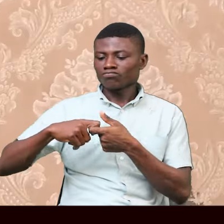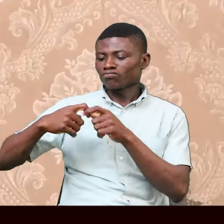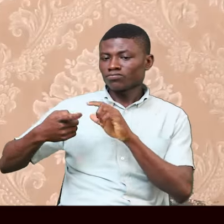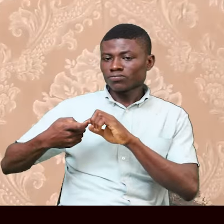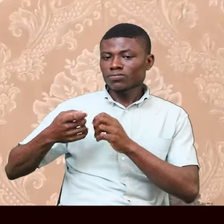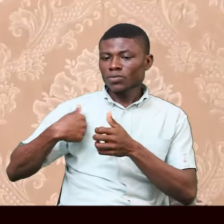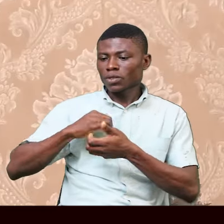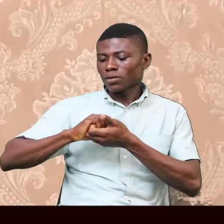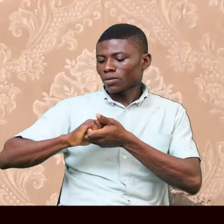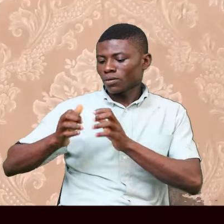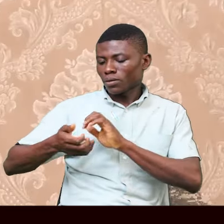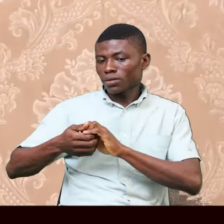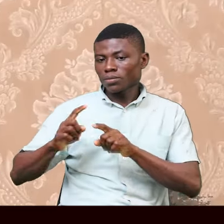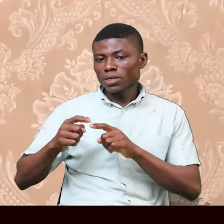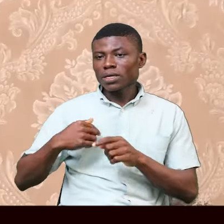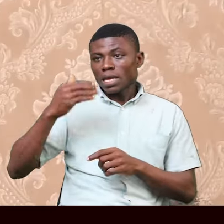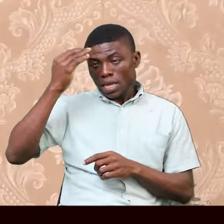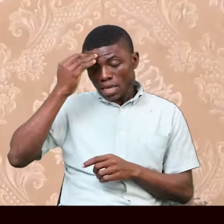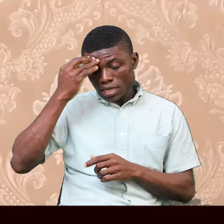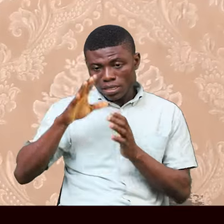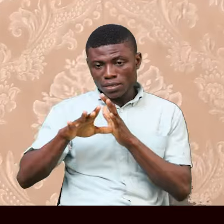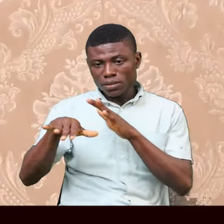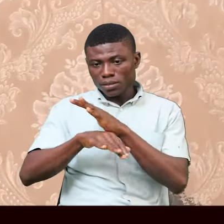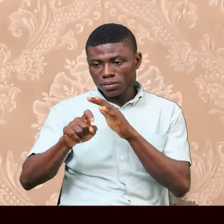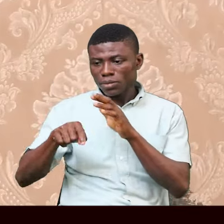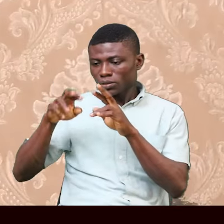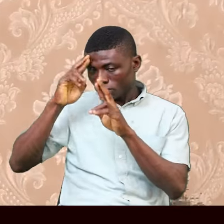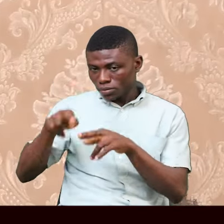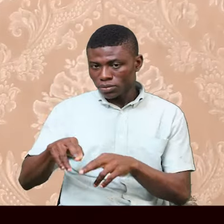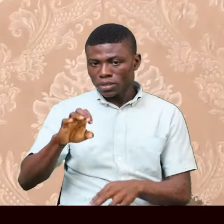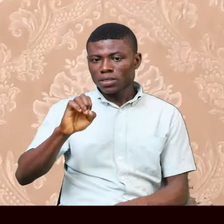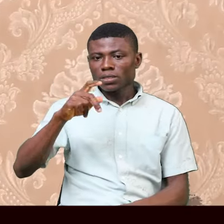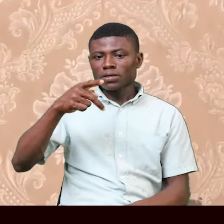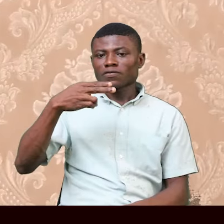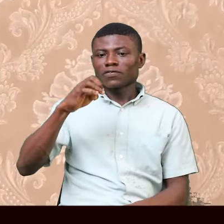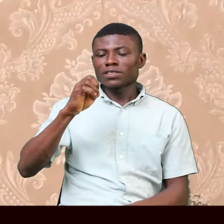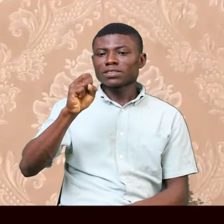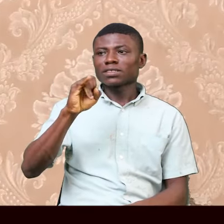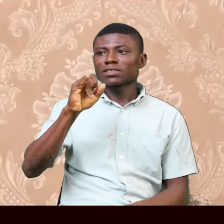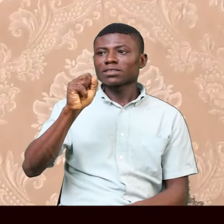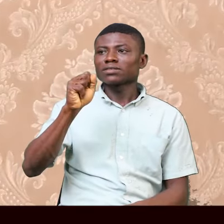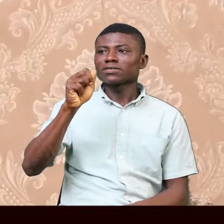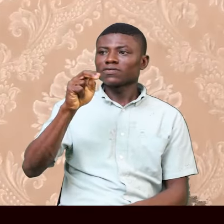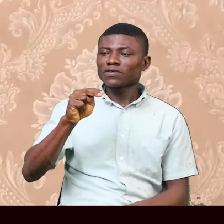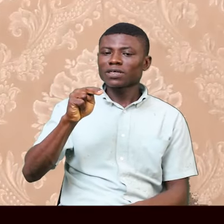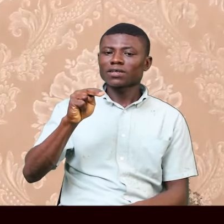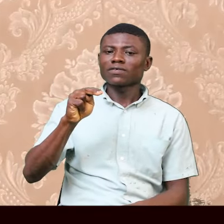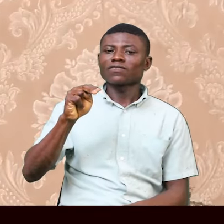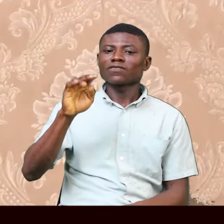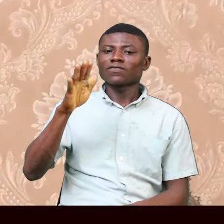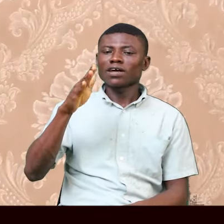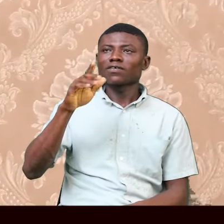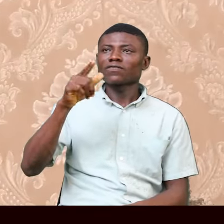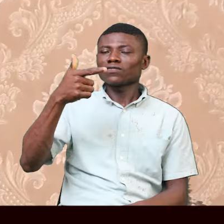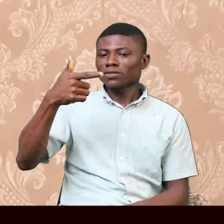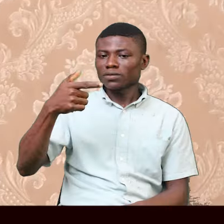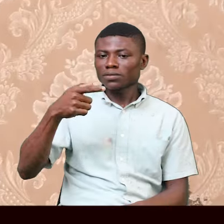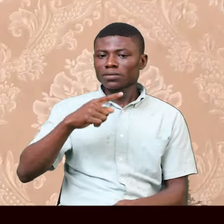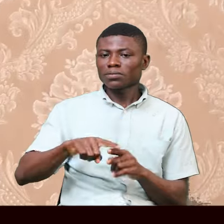war nasi. Man respect. Ephesians 5:21. Start from 20 and at 21